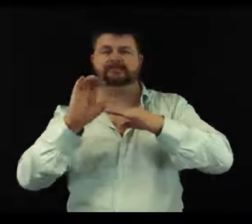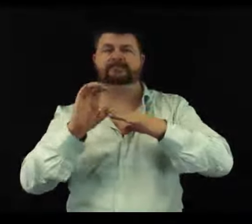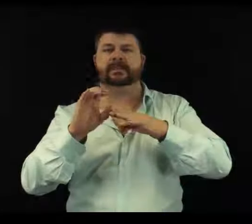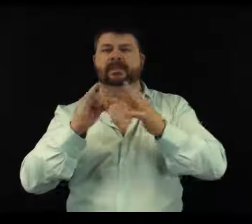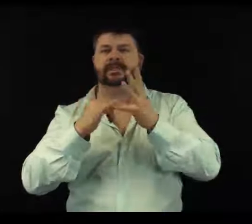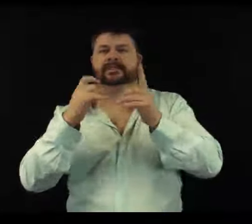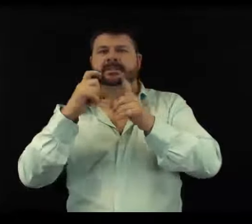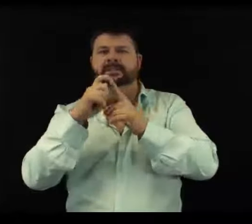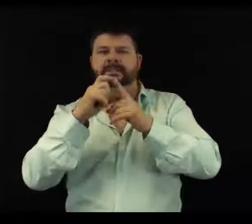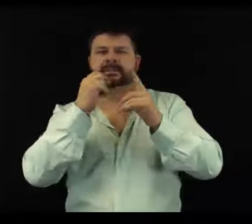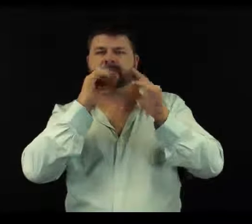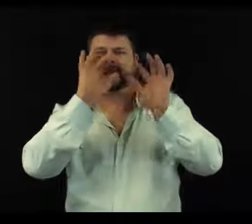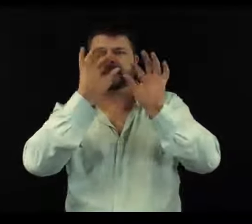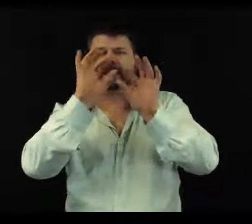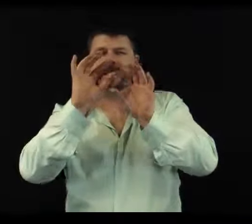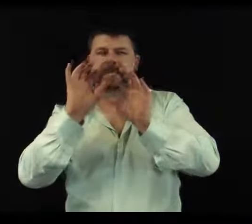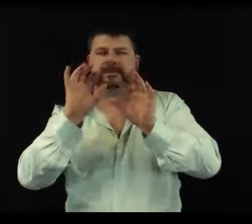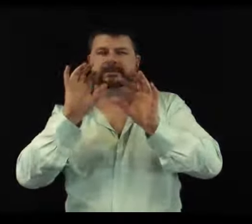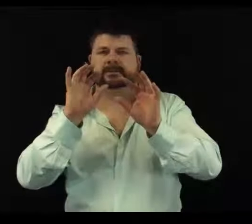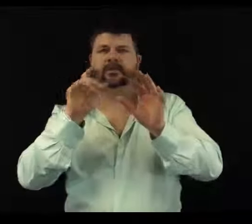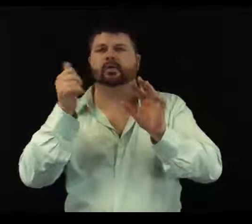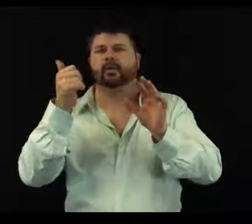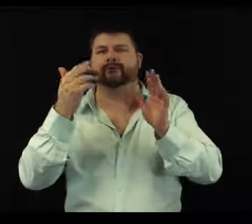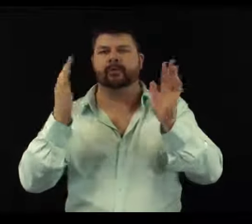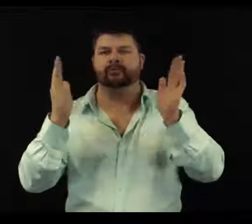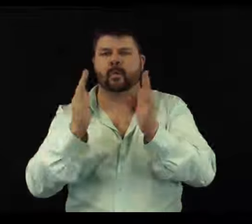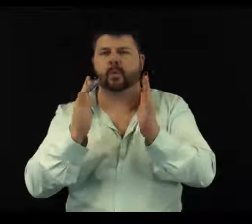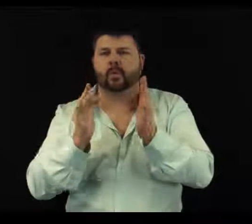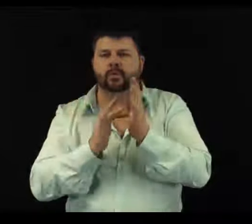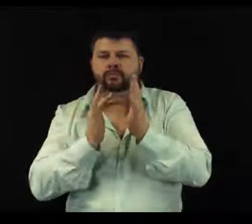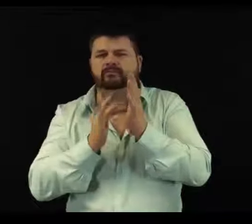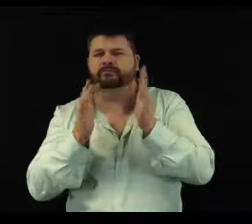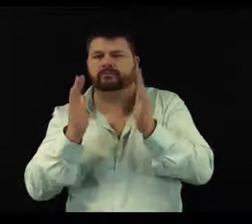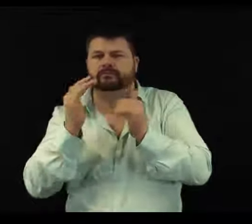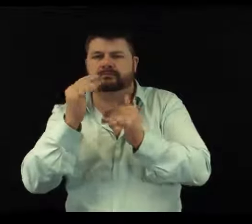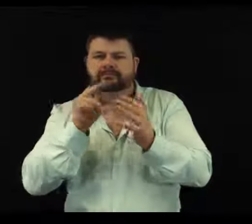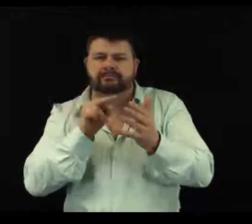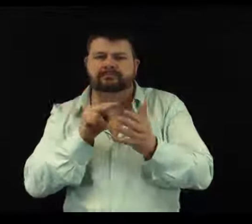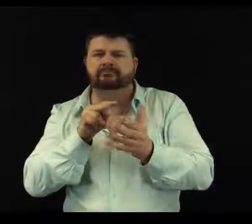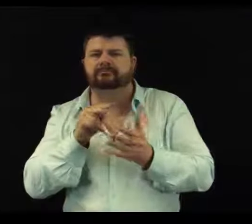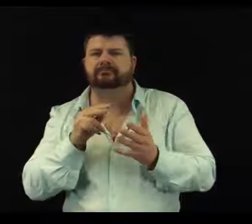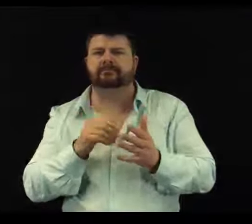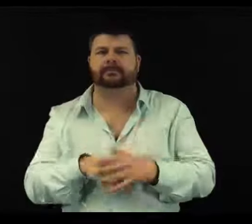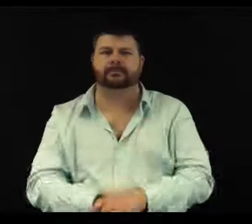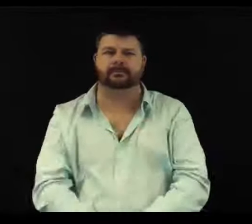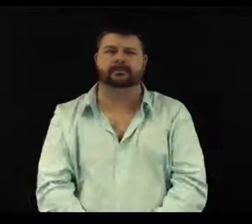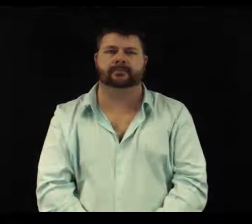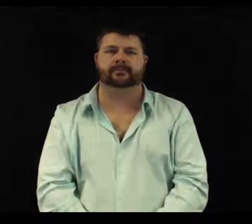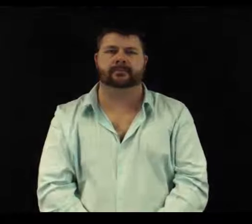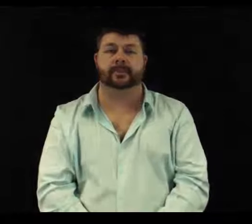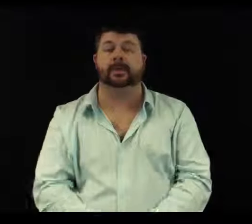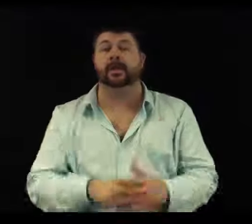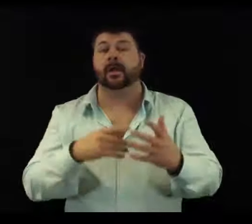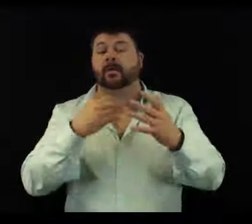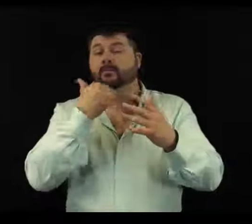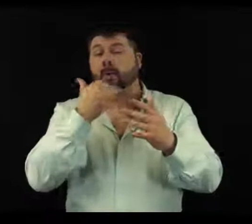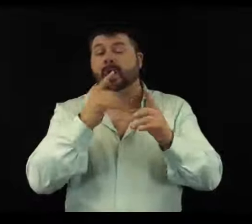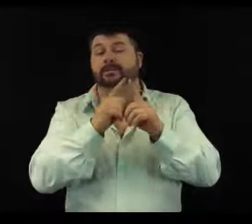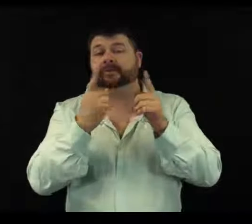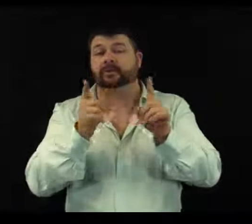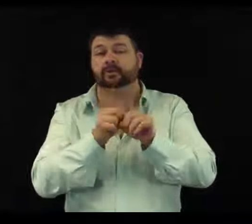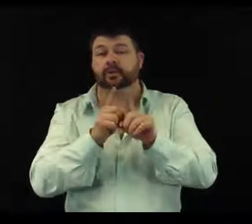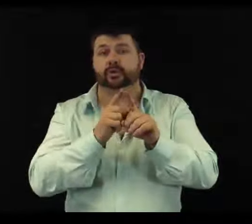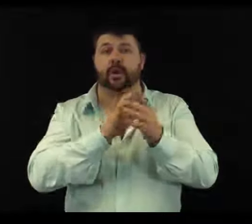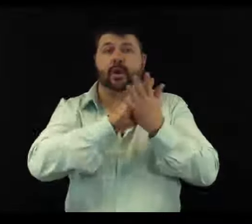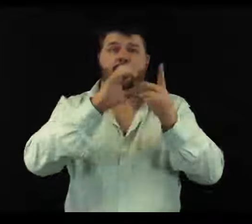HD movies cost more and will use up more of your internet download quota, but they are noticeably sharper, especially if you end up watching them on a